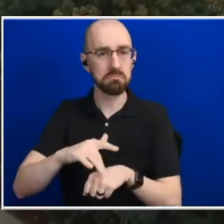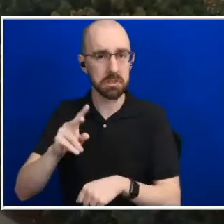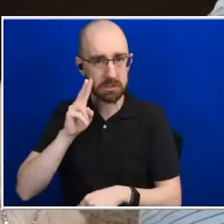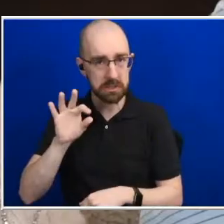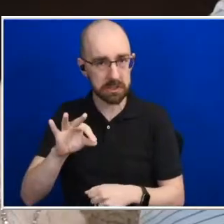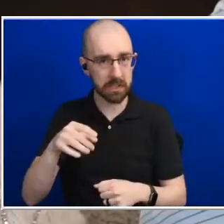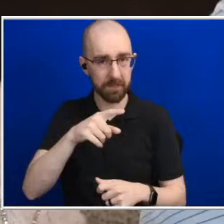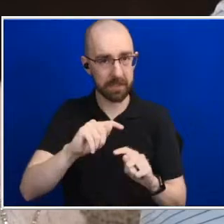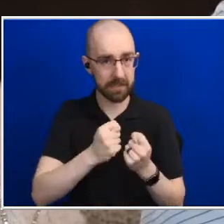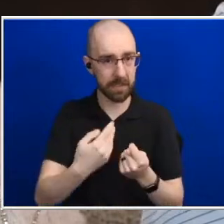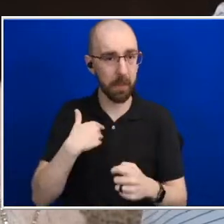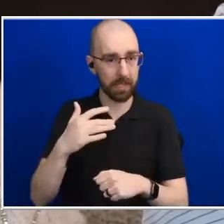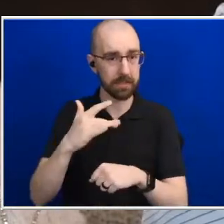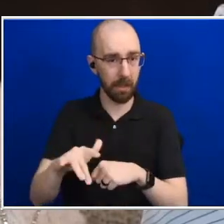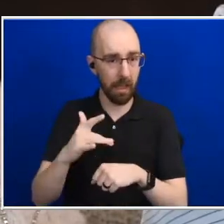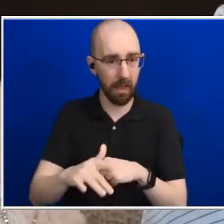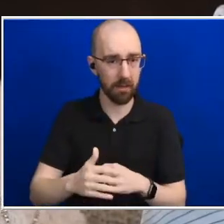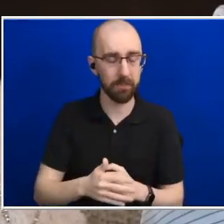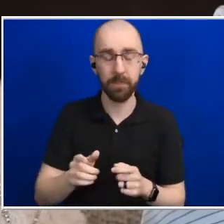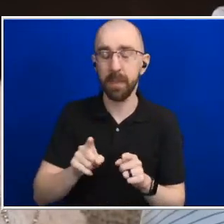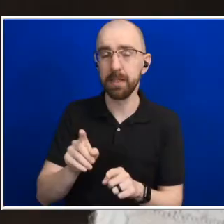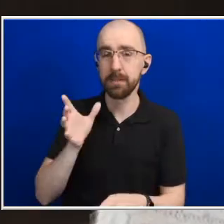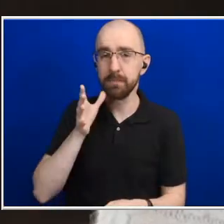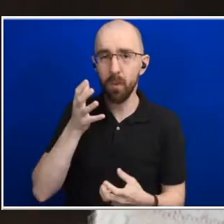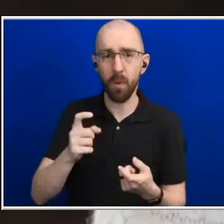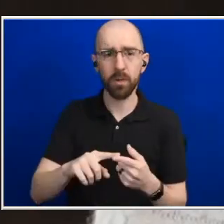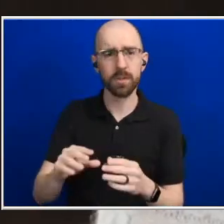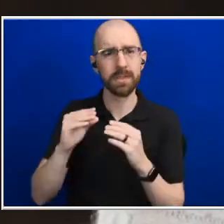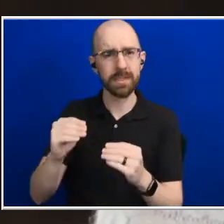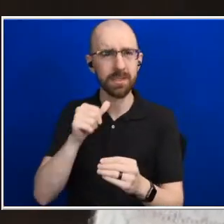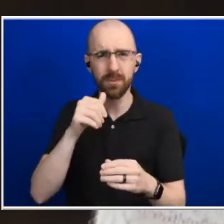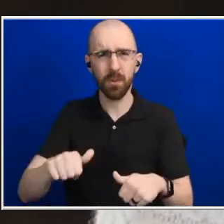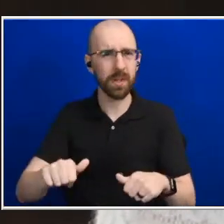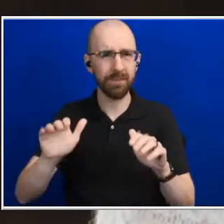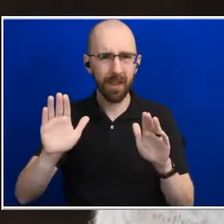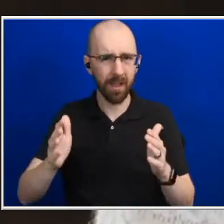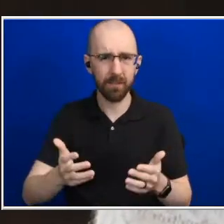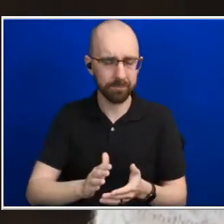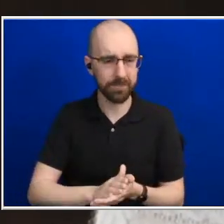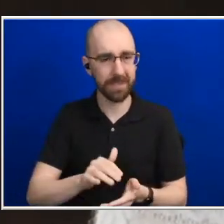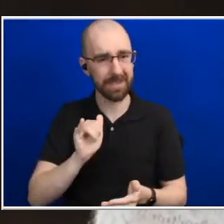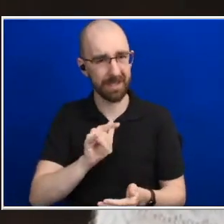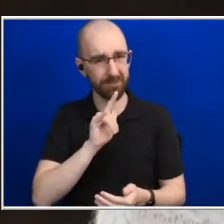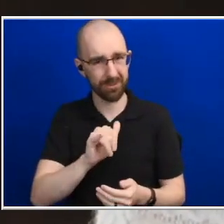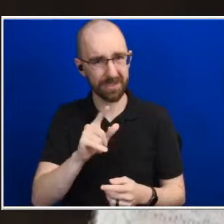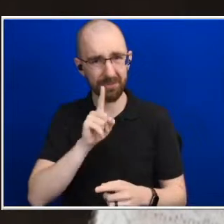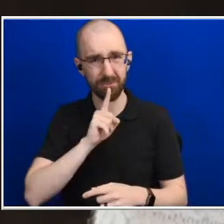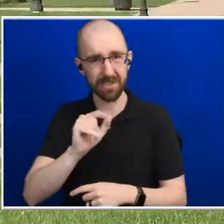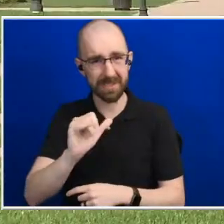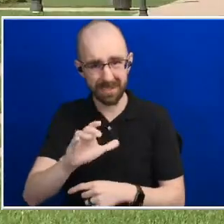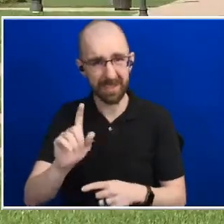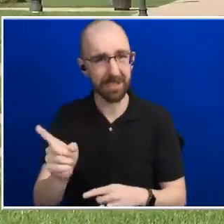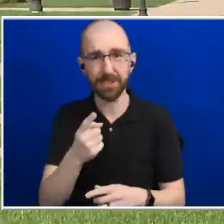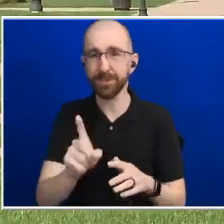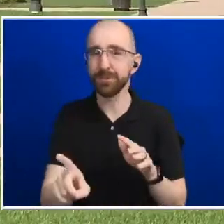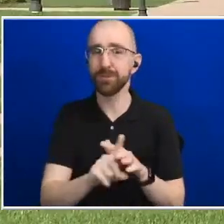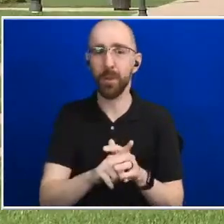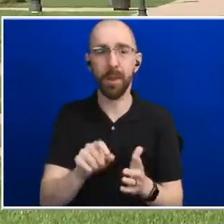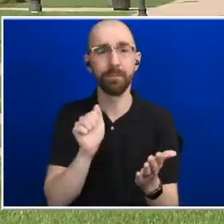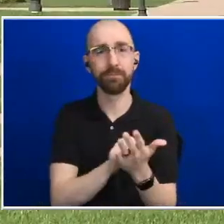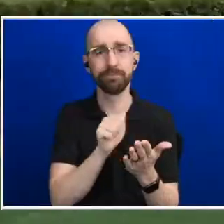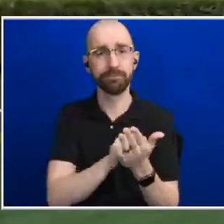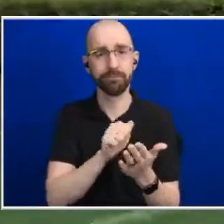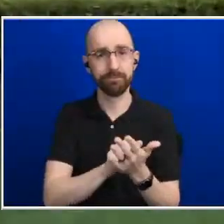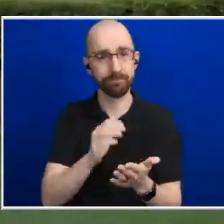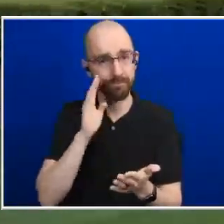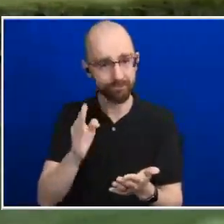him. As a parent, I want to teach him to never give up on something. Like, is that really realistic? You're just gonna show up and what if they're busy or